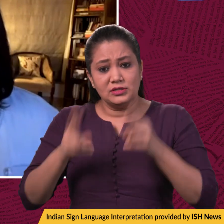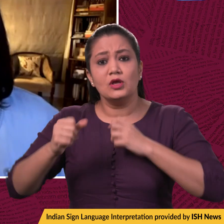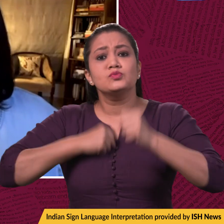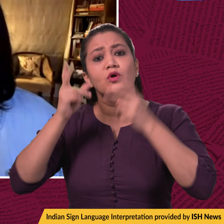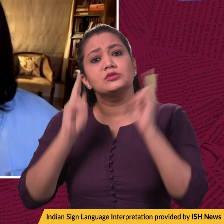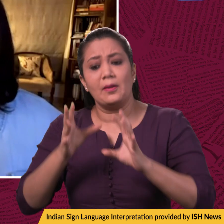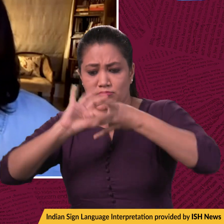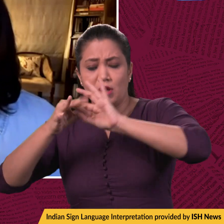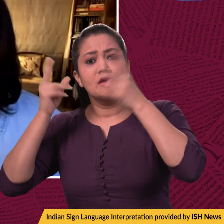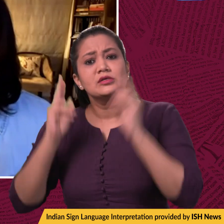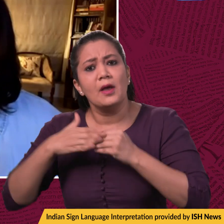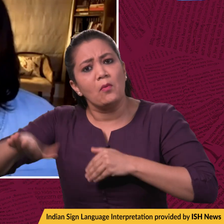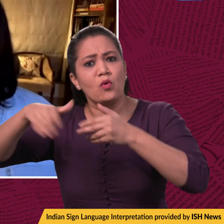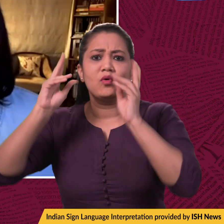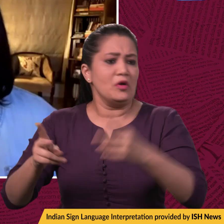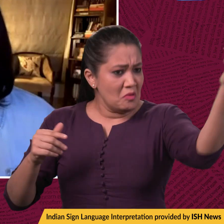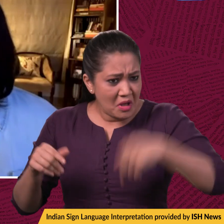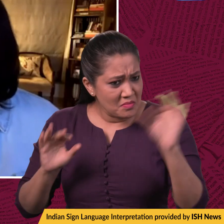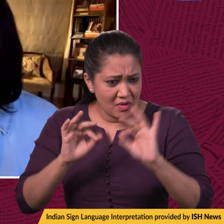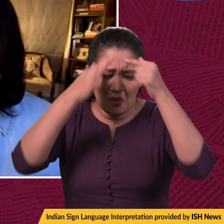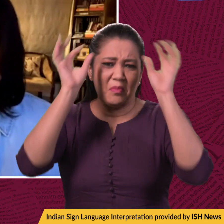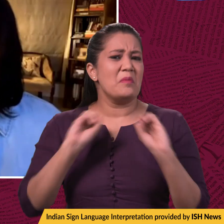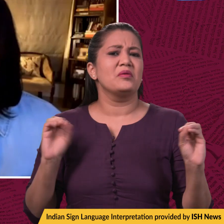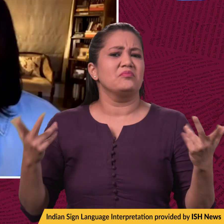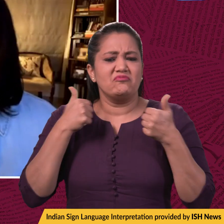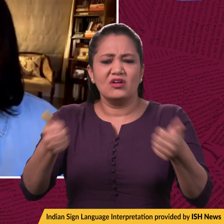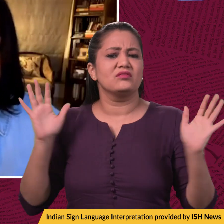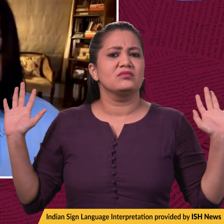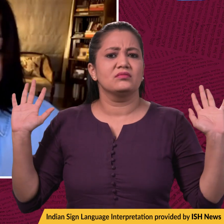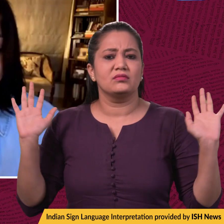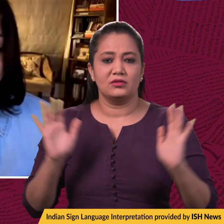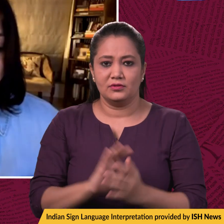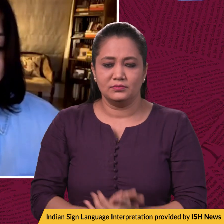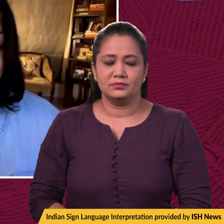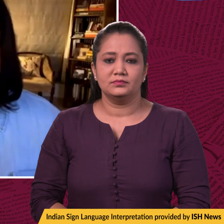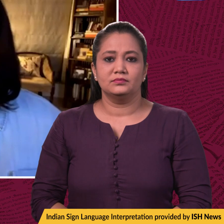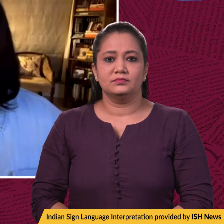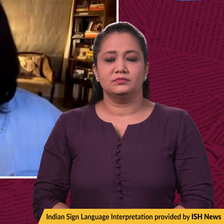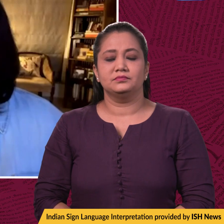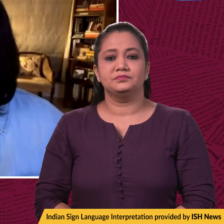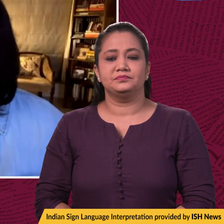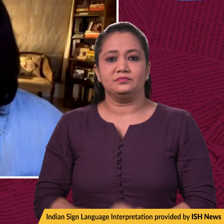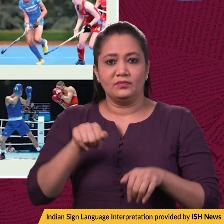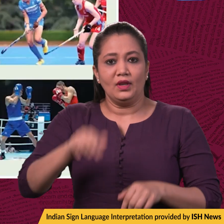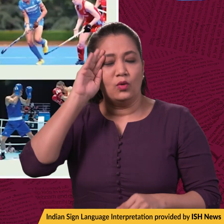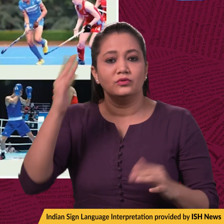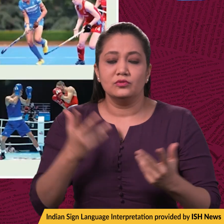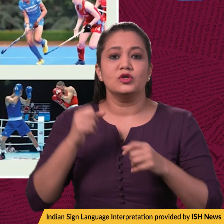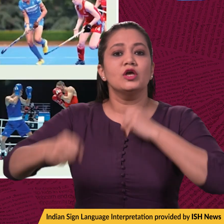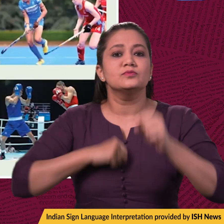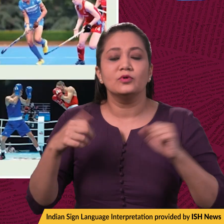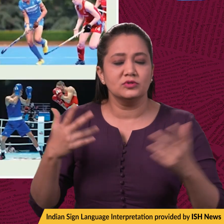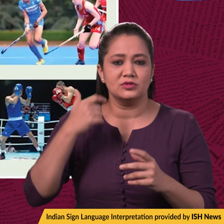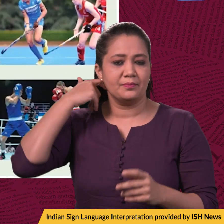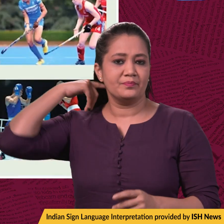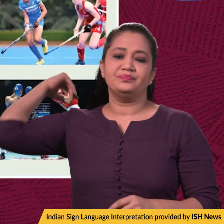on Beijing 2022 Winter Olympics to be successfully held, end quote. An update from the world of